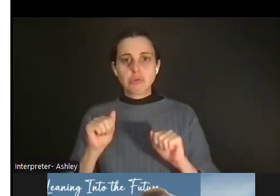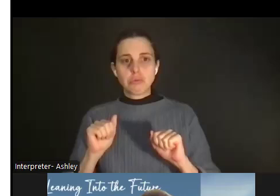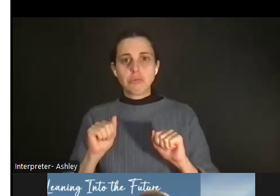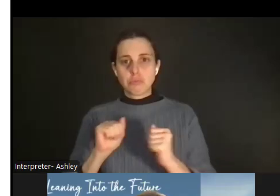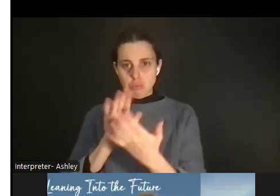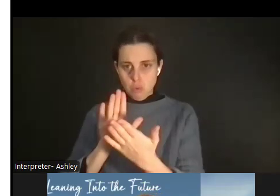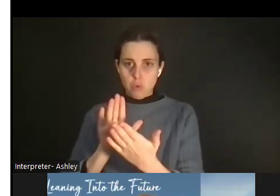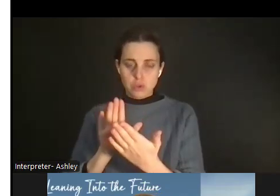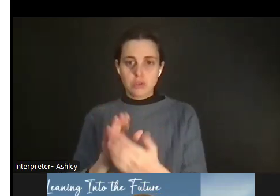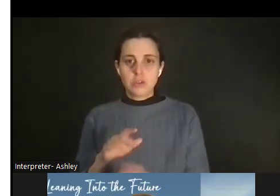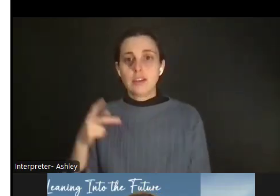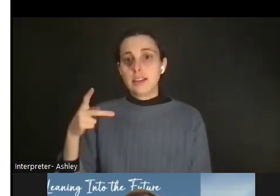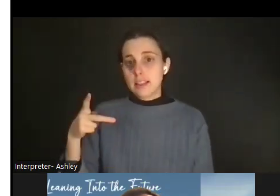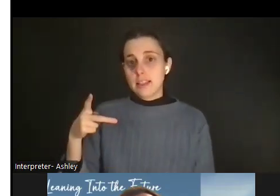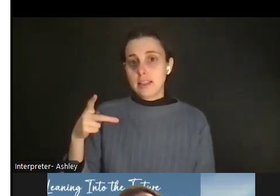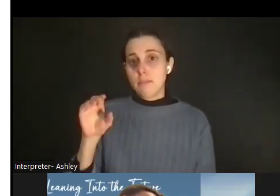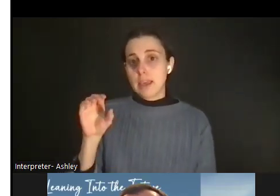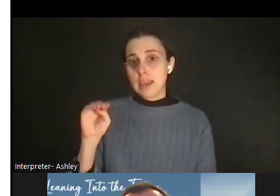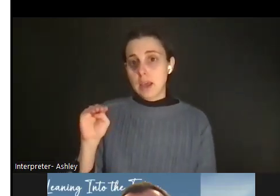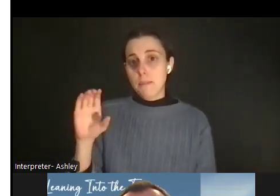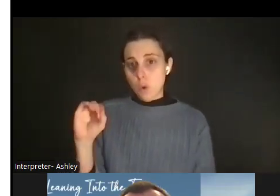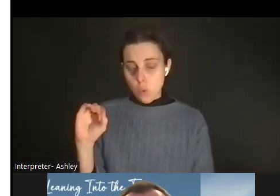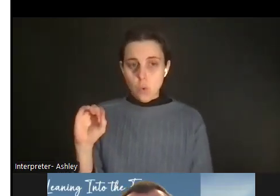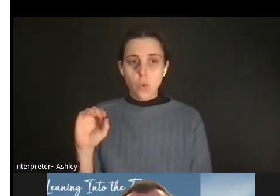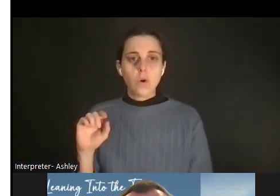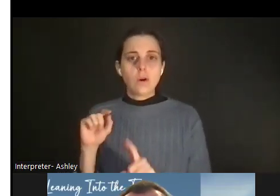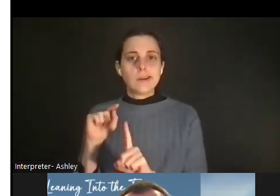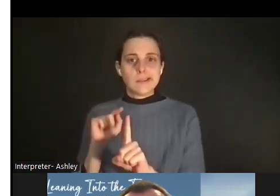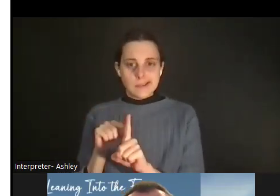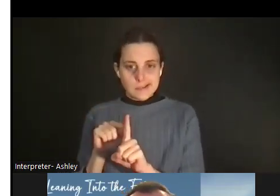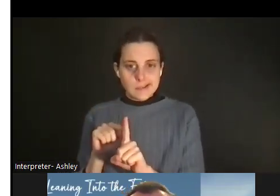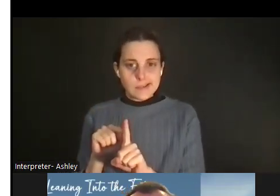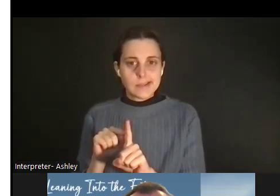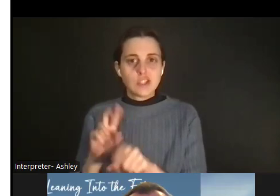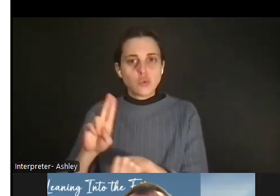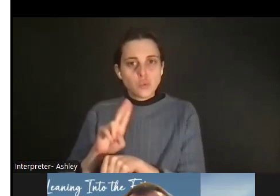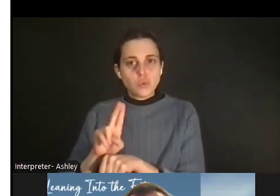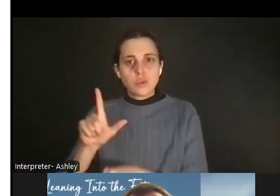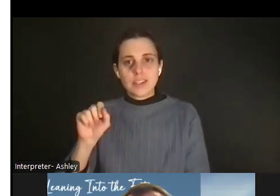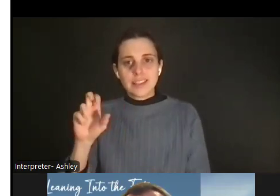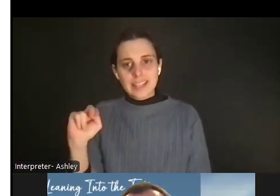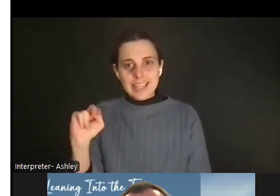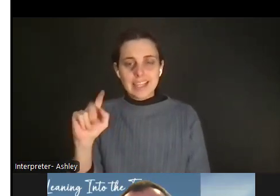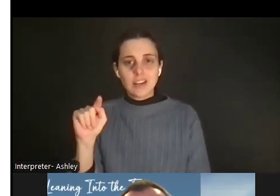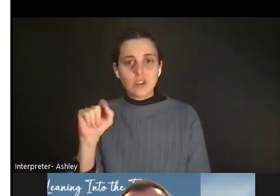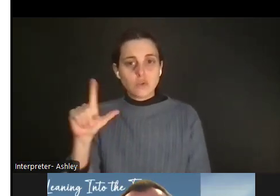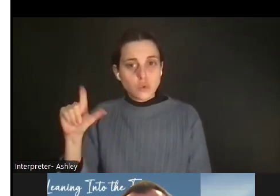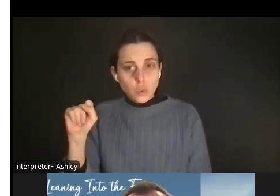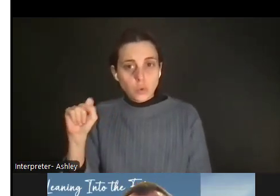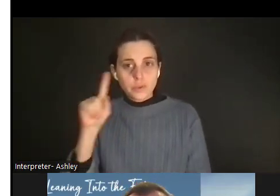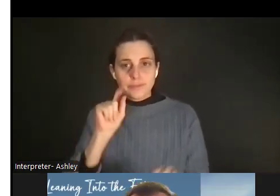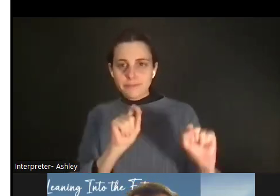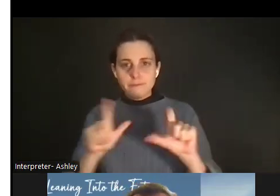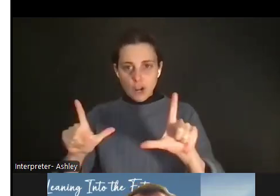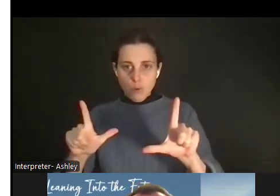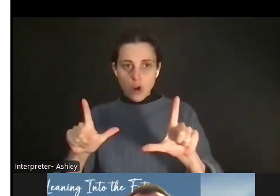lean knowledge and started propagating the lean philosophy and the lean tools and the frameworks to the rest of the